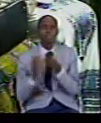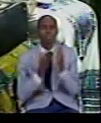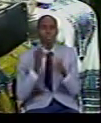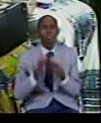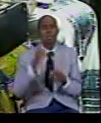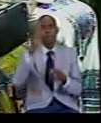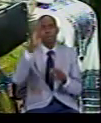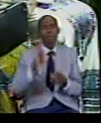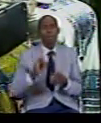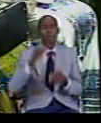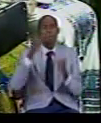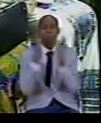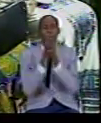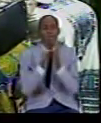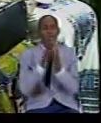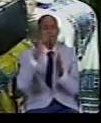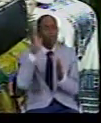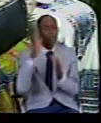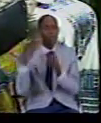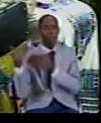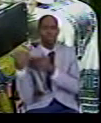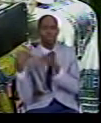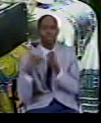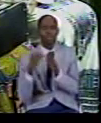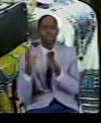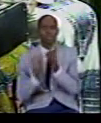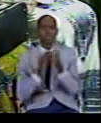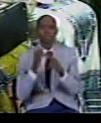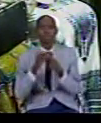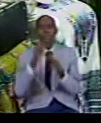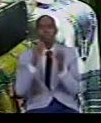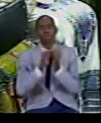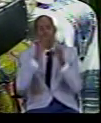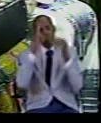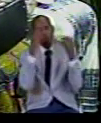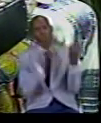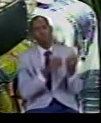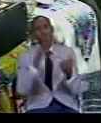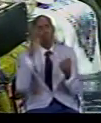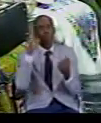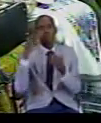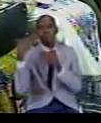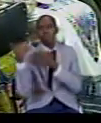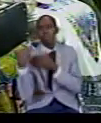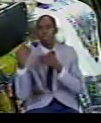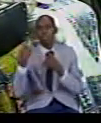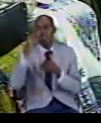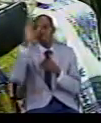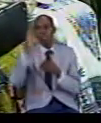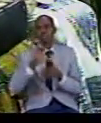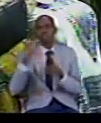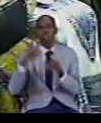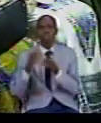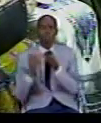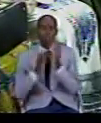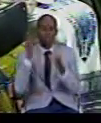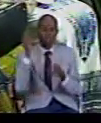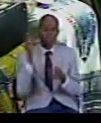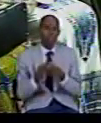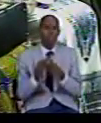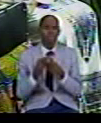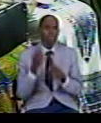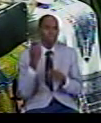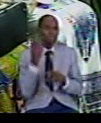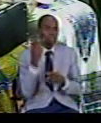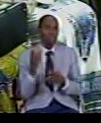you'll bear the cross. With faith, you'll bear the cross. With grace, you'll bear the cross. Listen